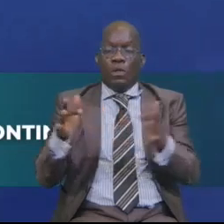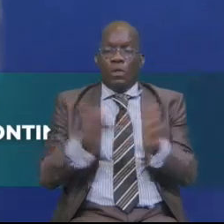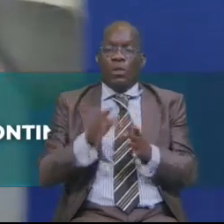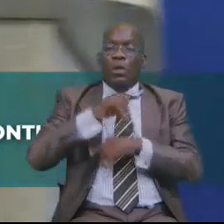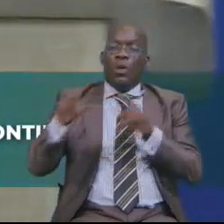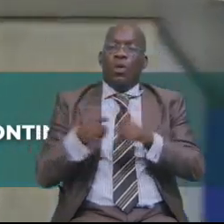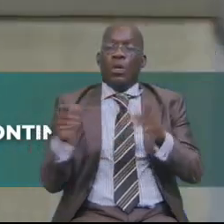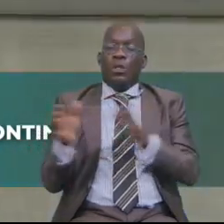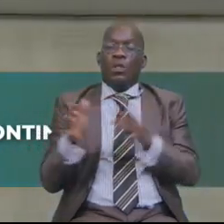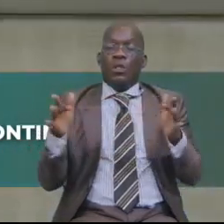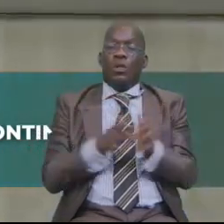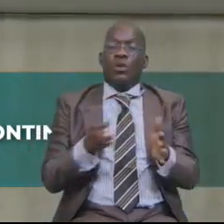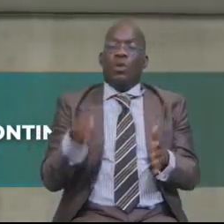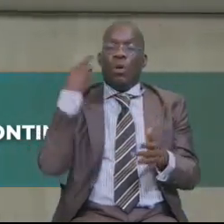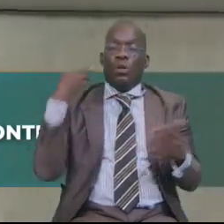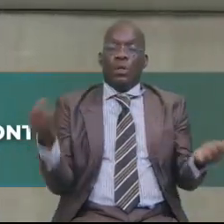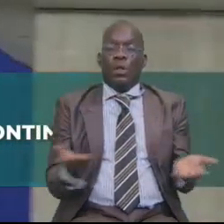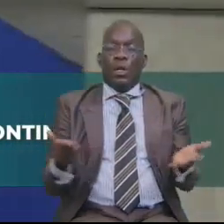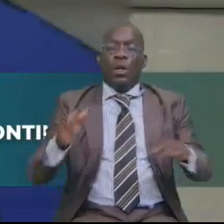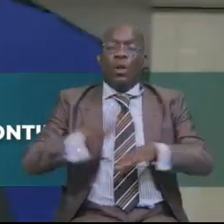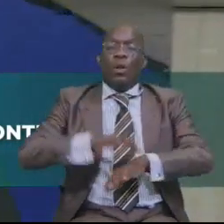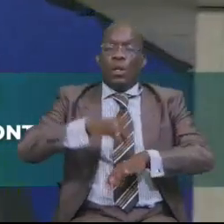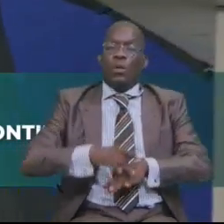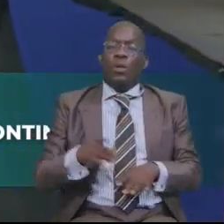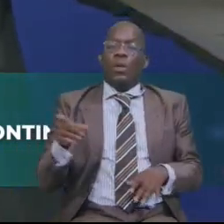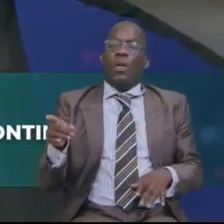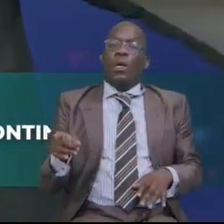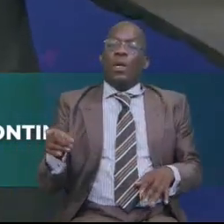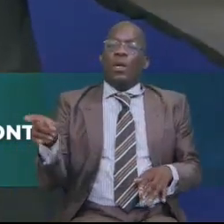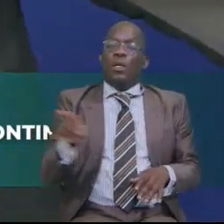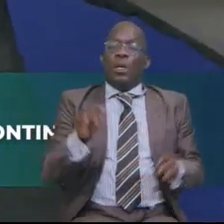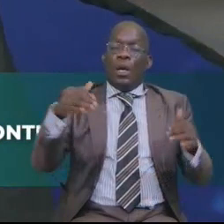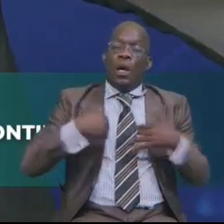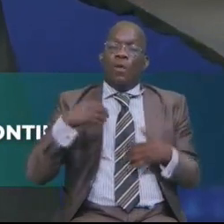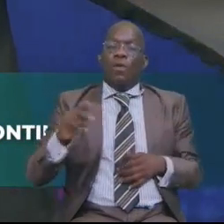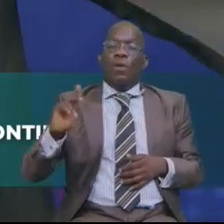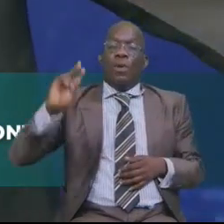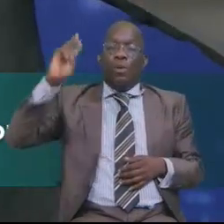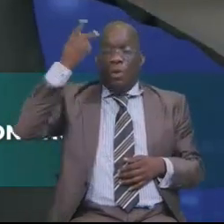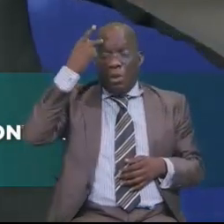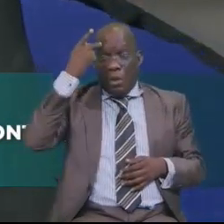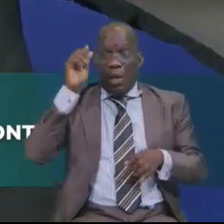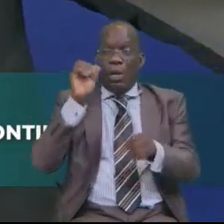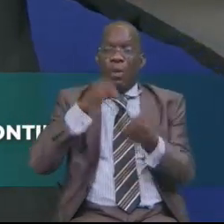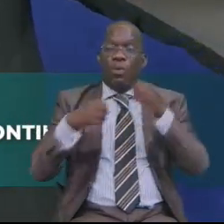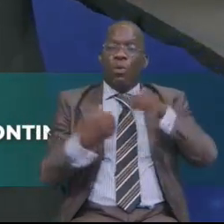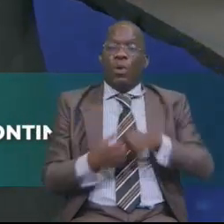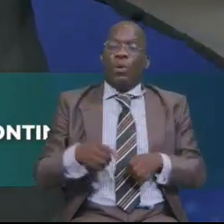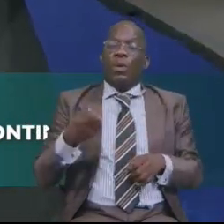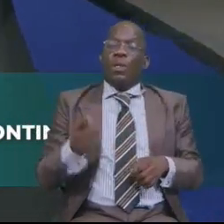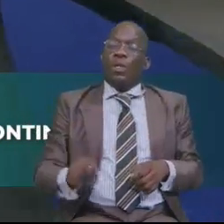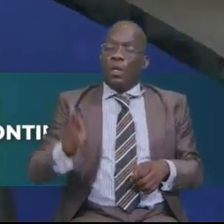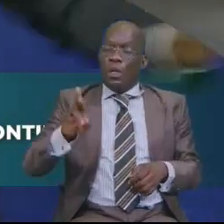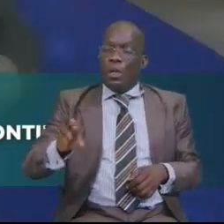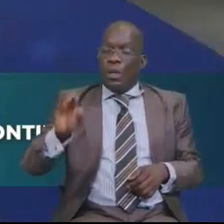they had political problems. And the political, the Romans were ruling over